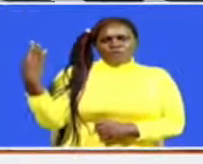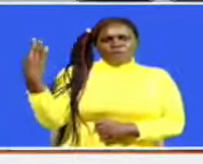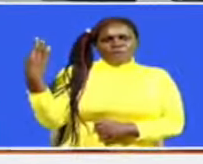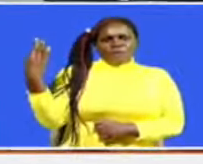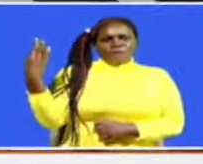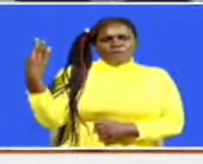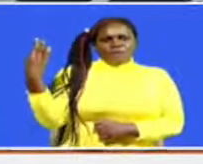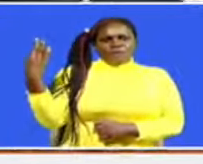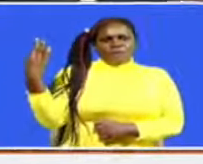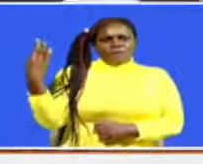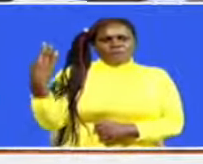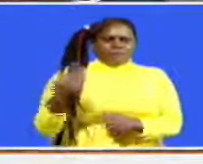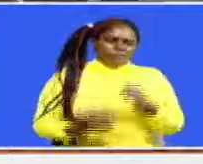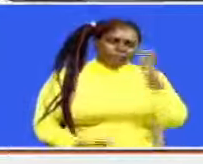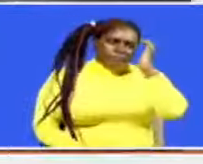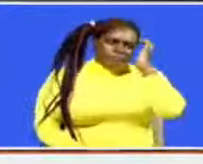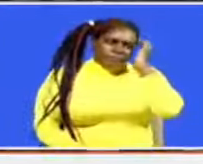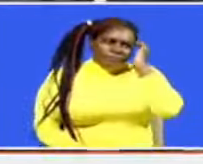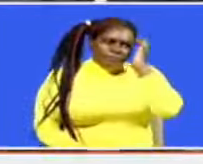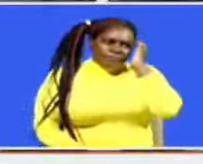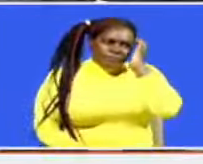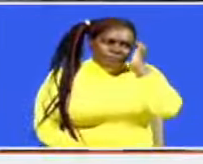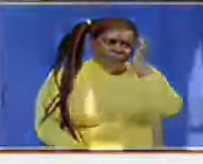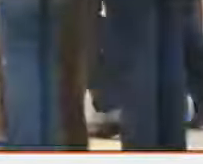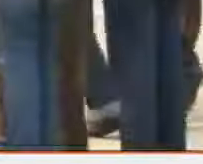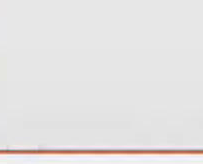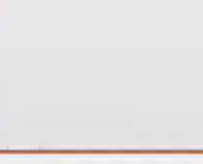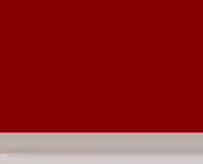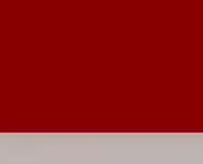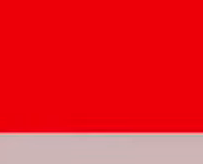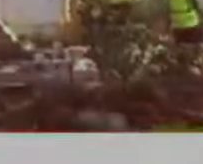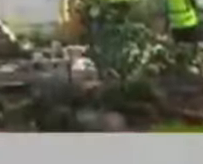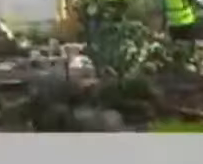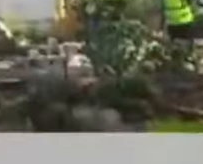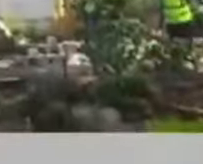November 2023. Ode Francis, KTN News, Nairobi.